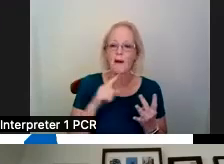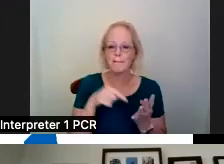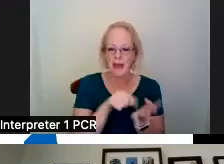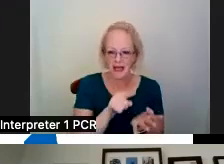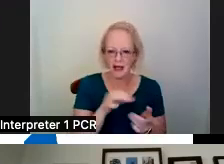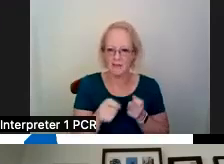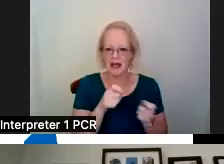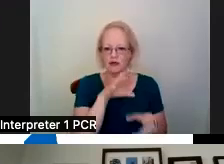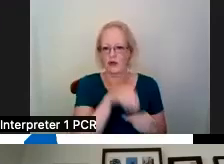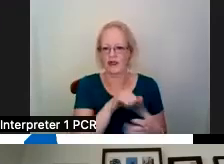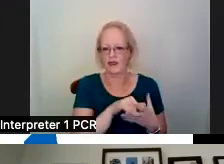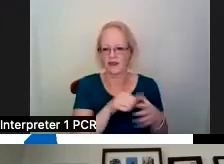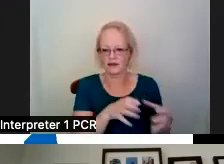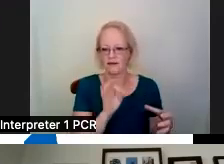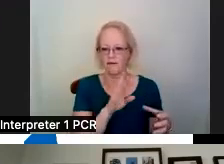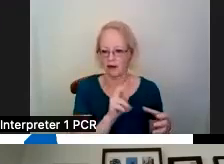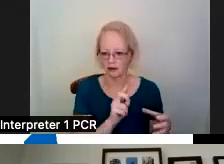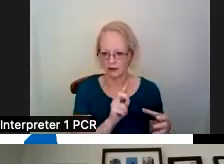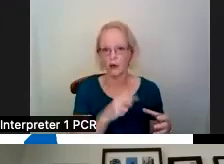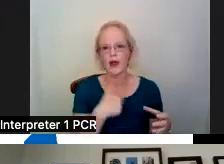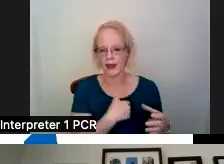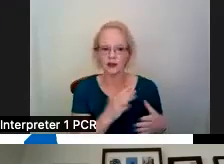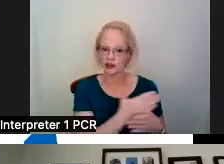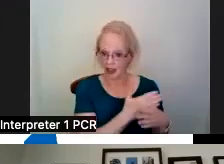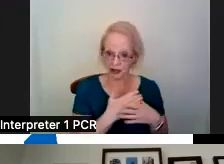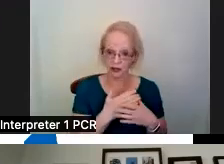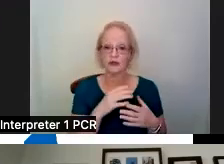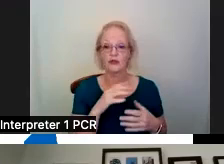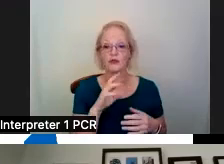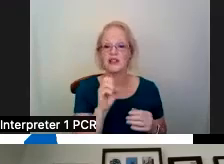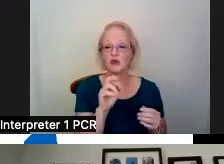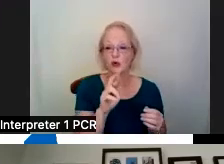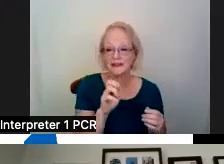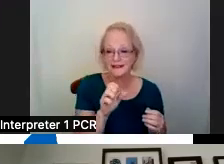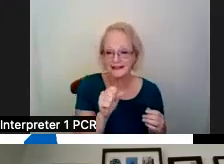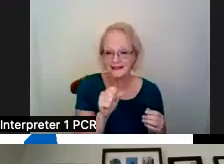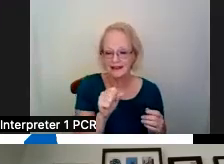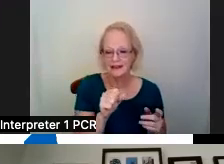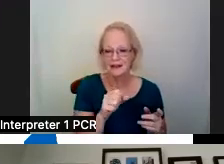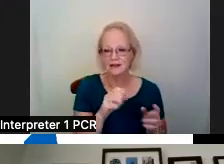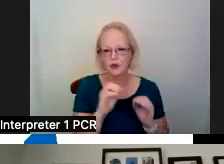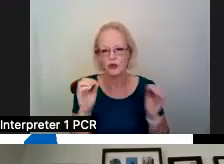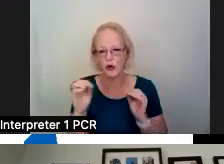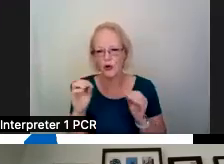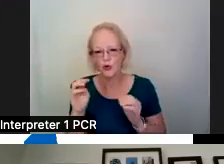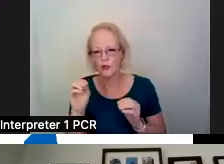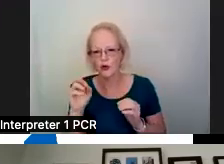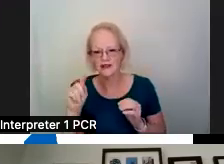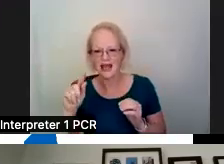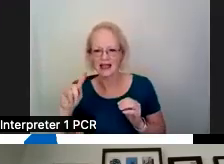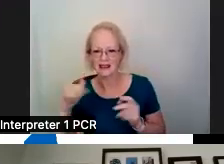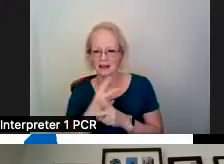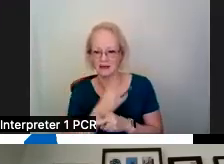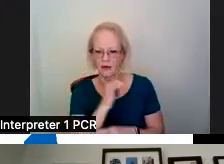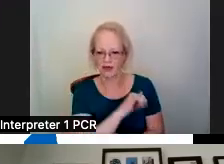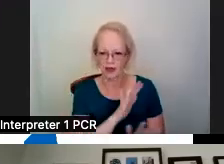fund. So we have shared resources, we pay individuals, so no mortality sharing for this part of the benefit. We